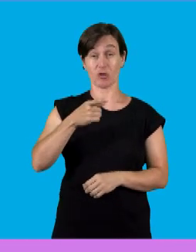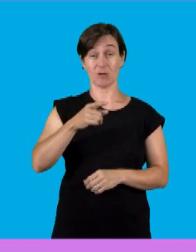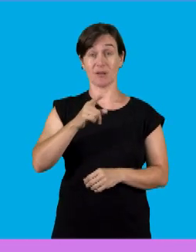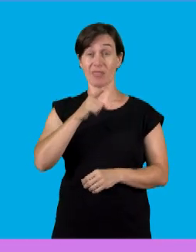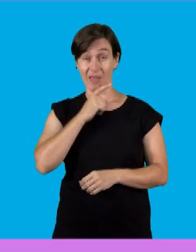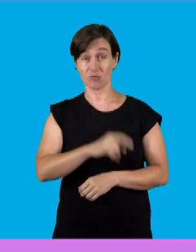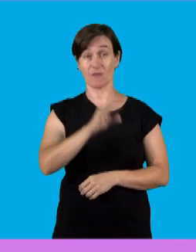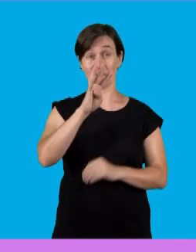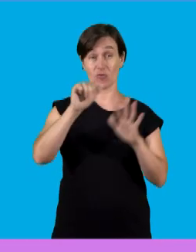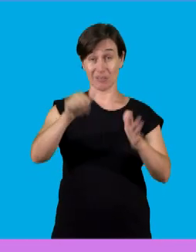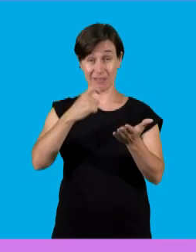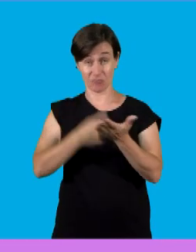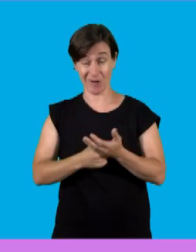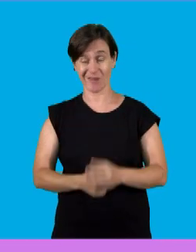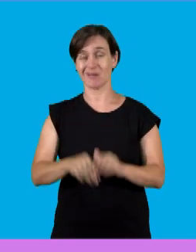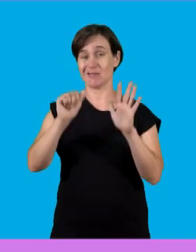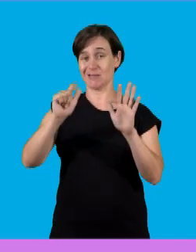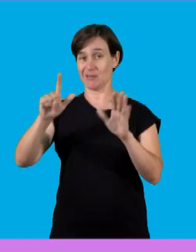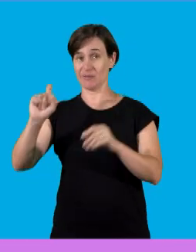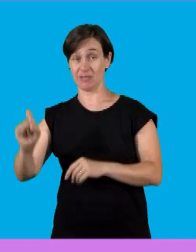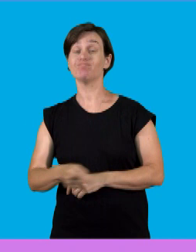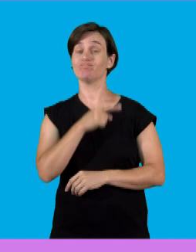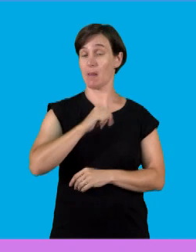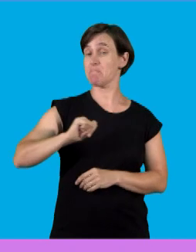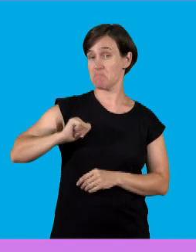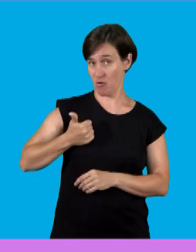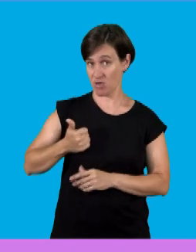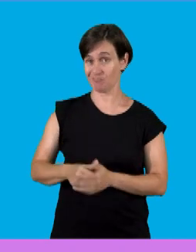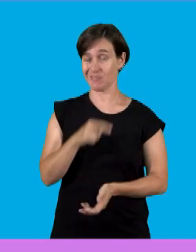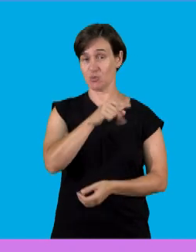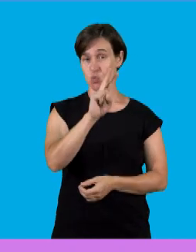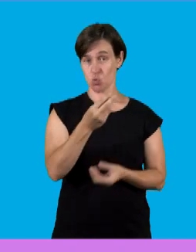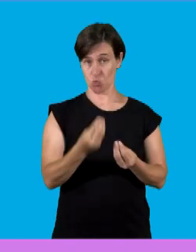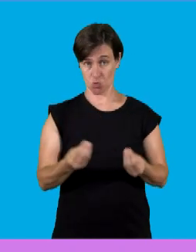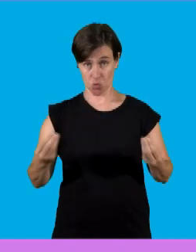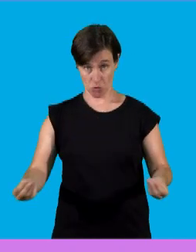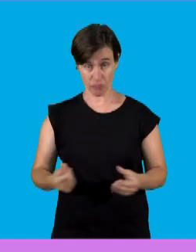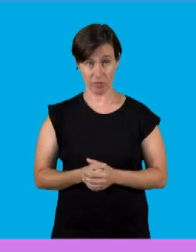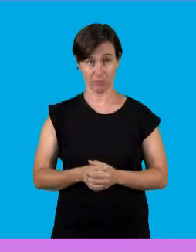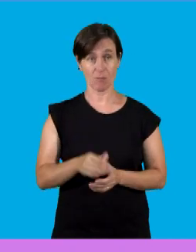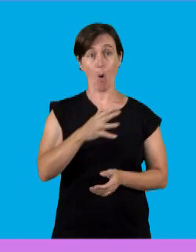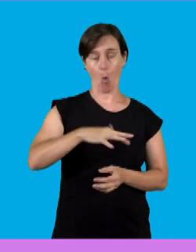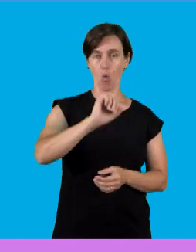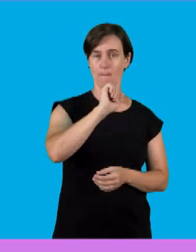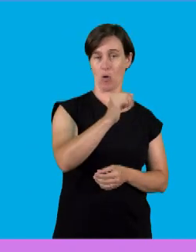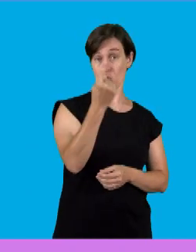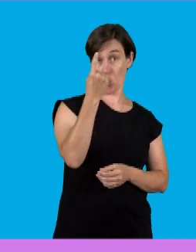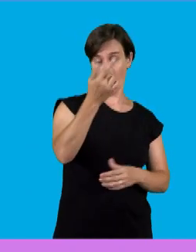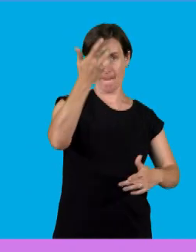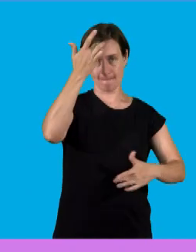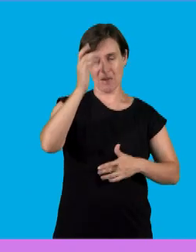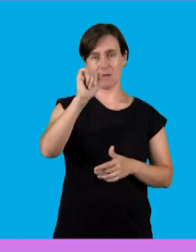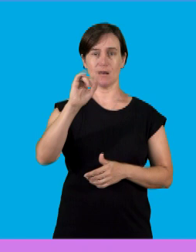1,200,416 rand and 67 cents. Mr. Watson is married and has 2 children, right? They all belong to a medical